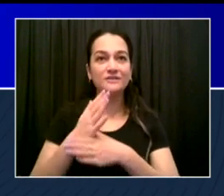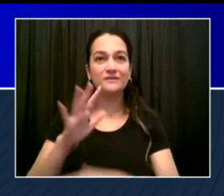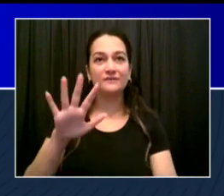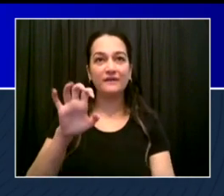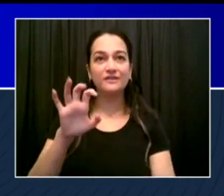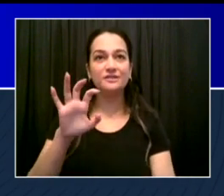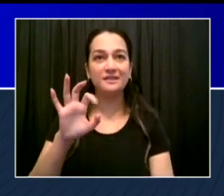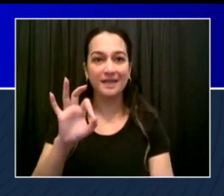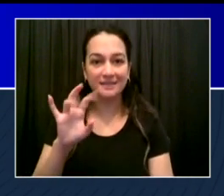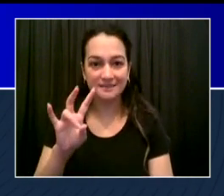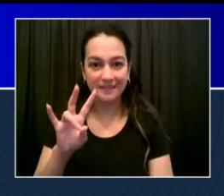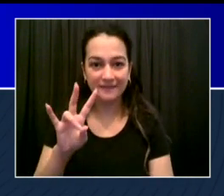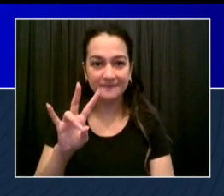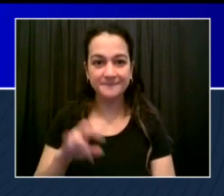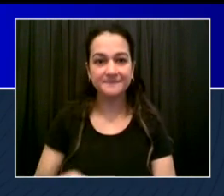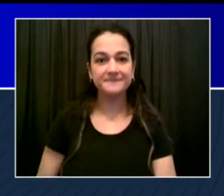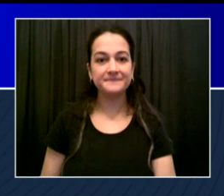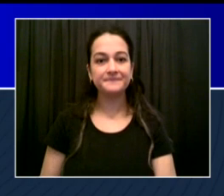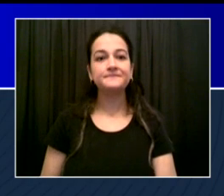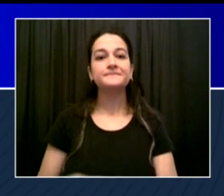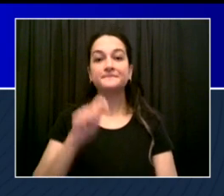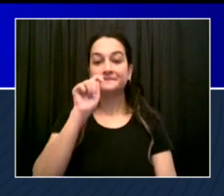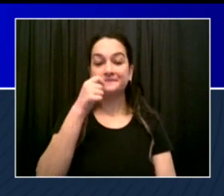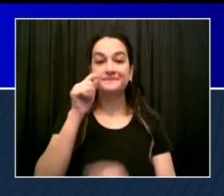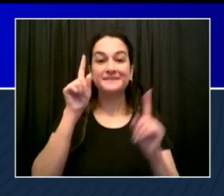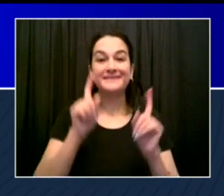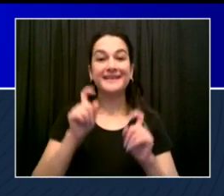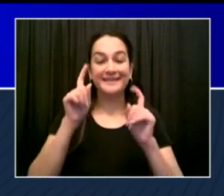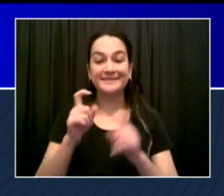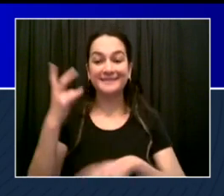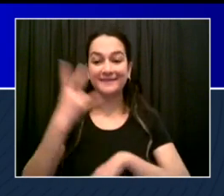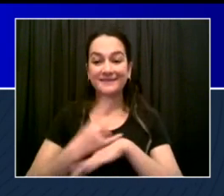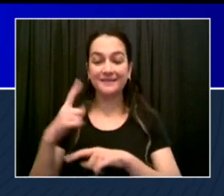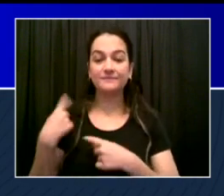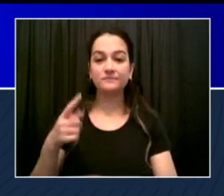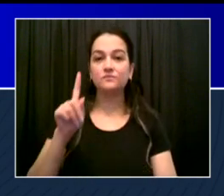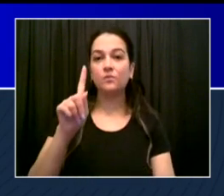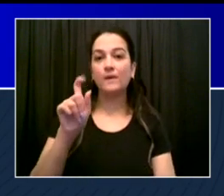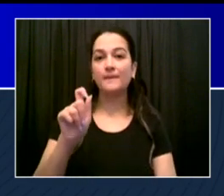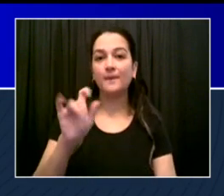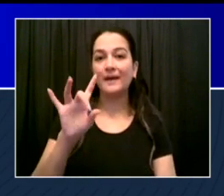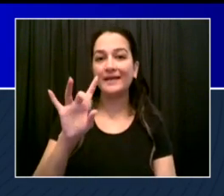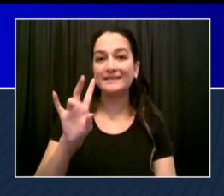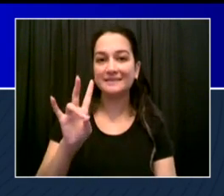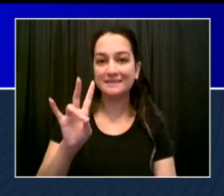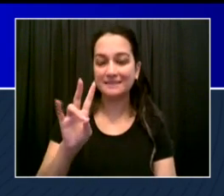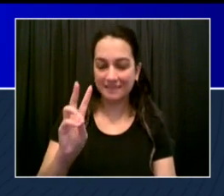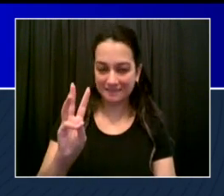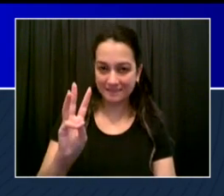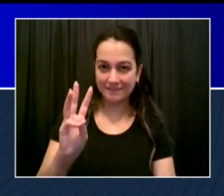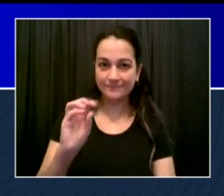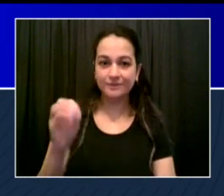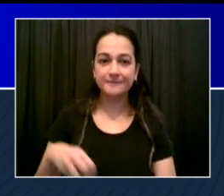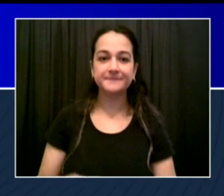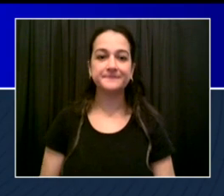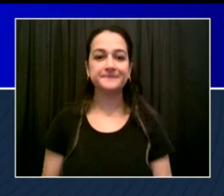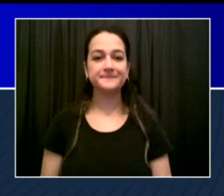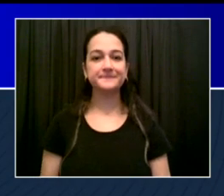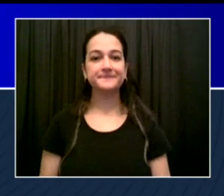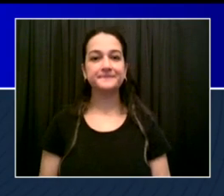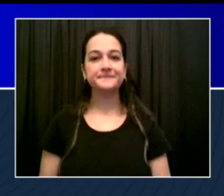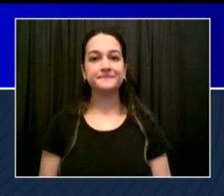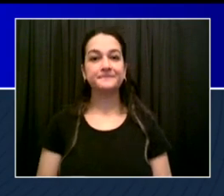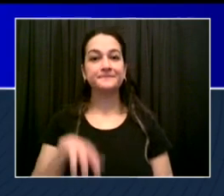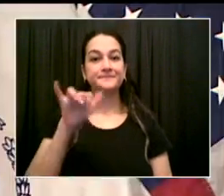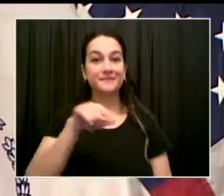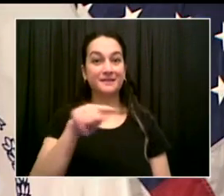for COVID-19. Today's report on a 7-day rolling average, 1.86%. So the numbers speak for themselves, and it's